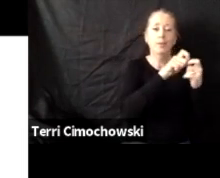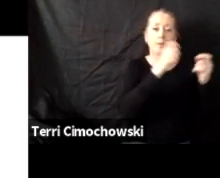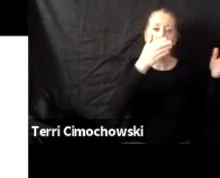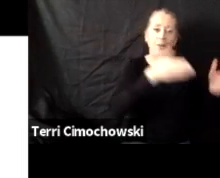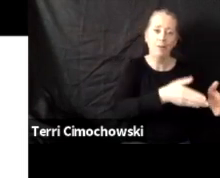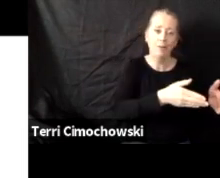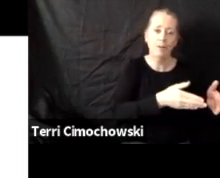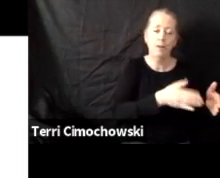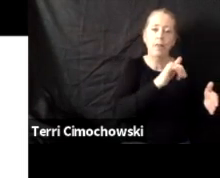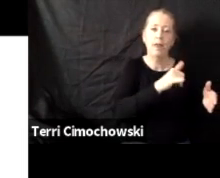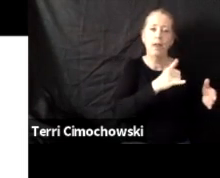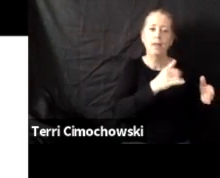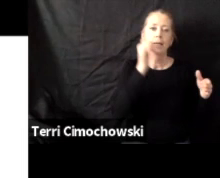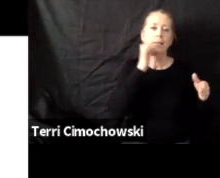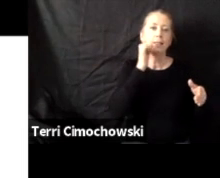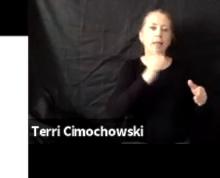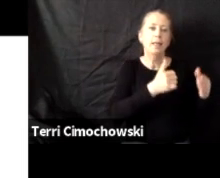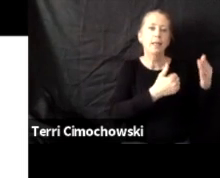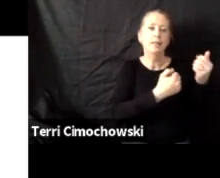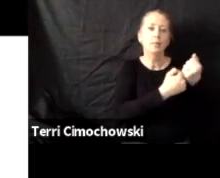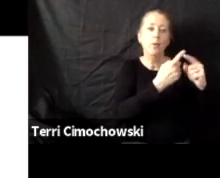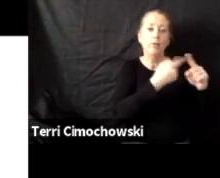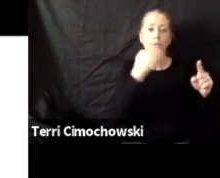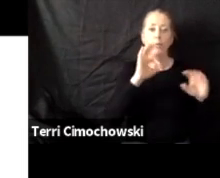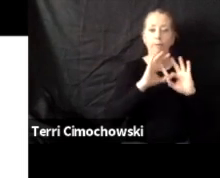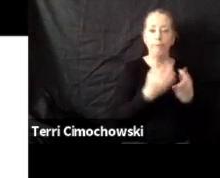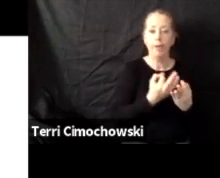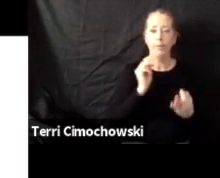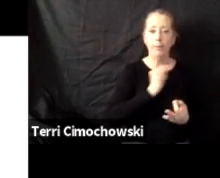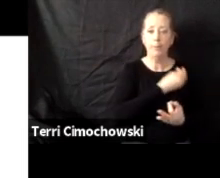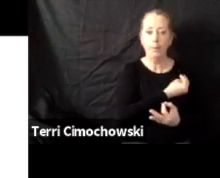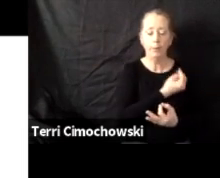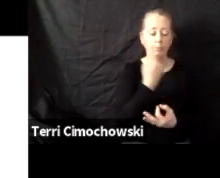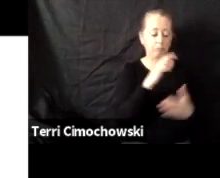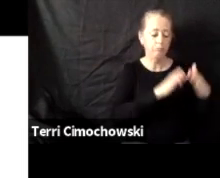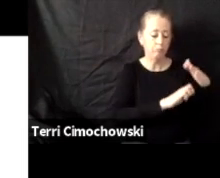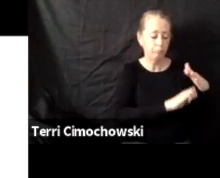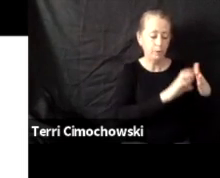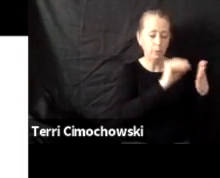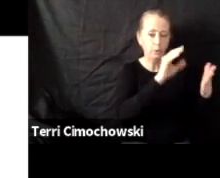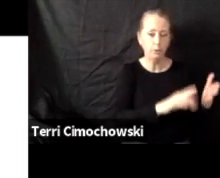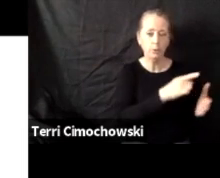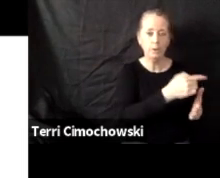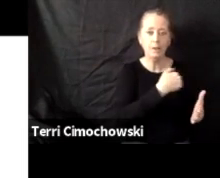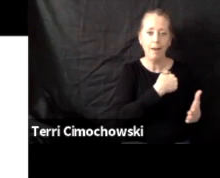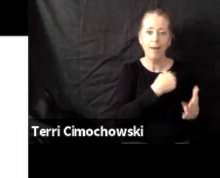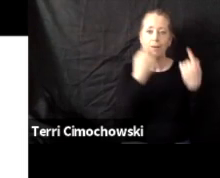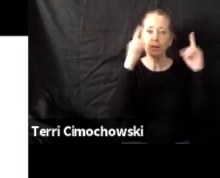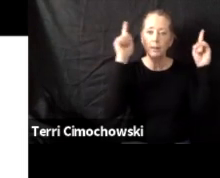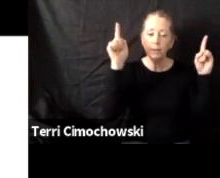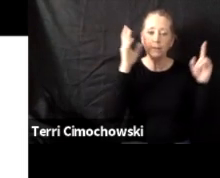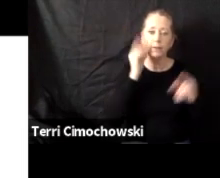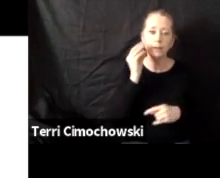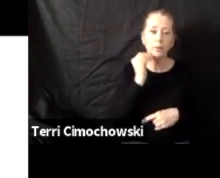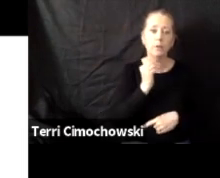it's really that daily support from a family member. So we've found that for elementary students to have a successful experience,